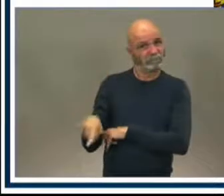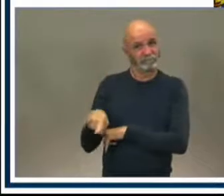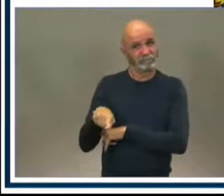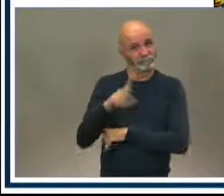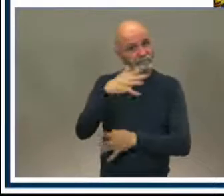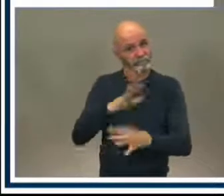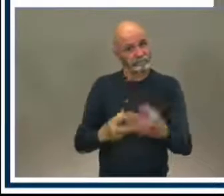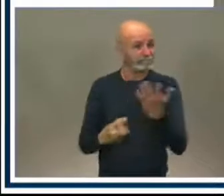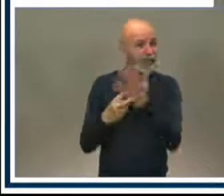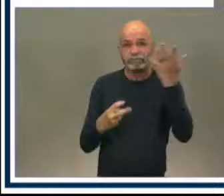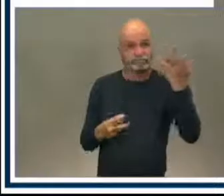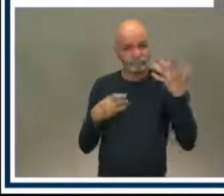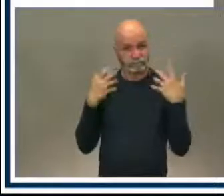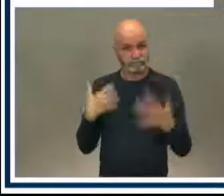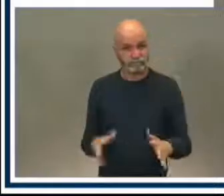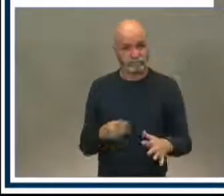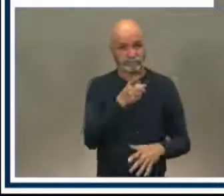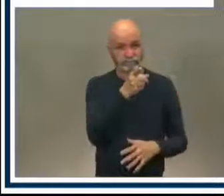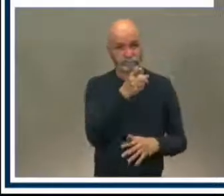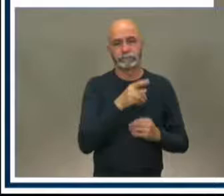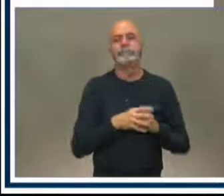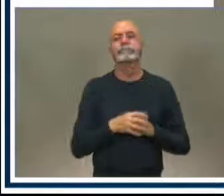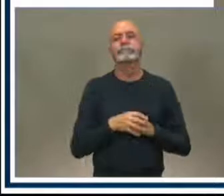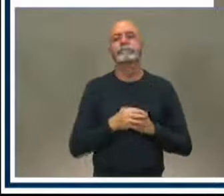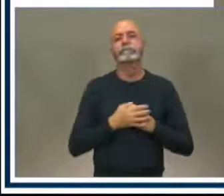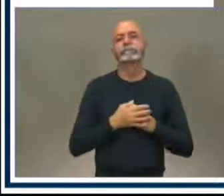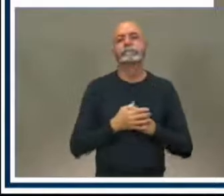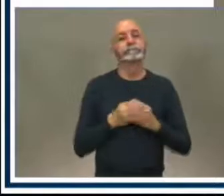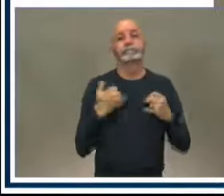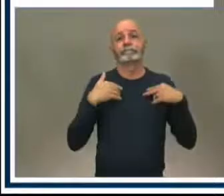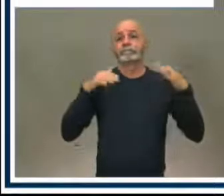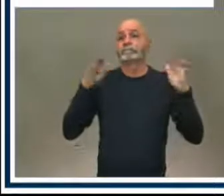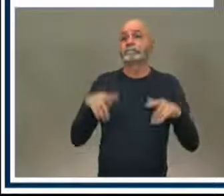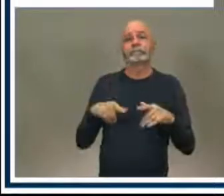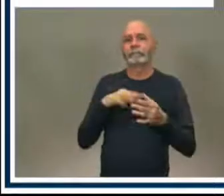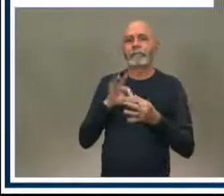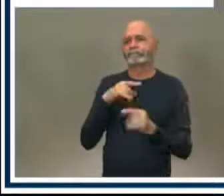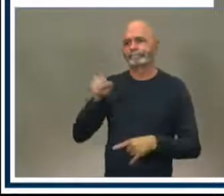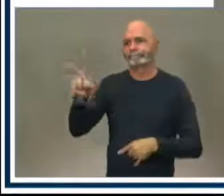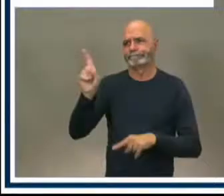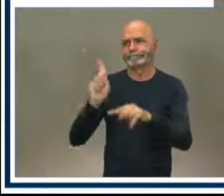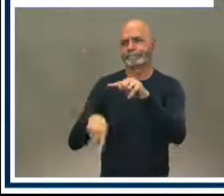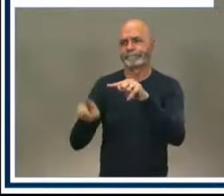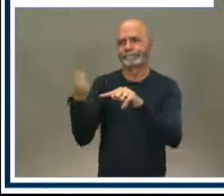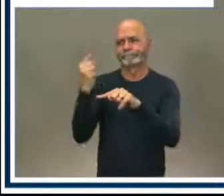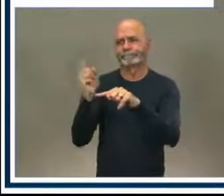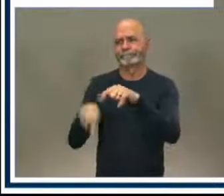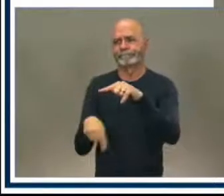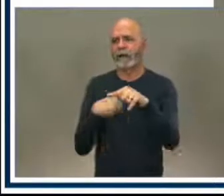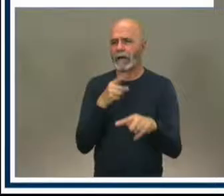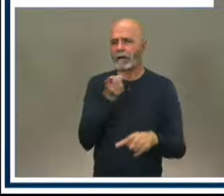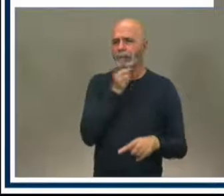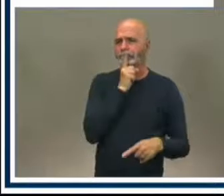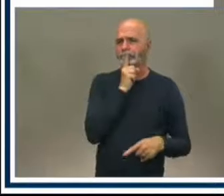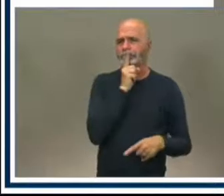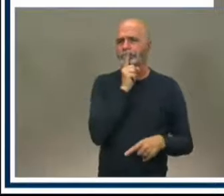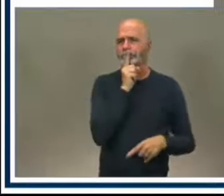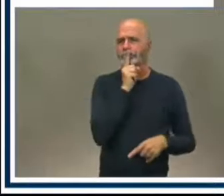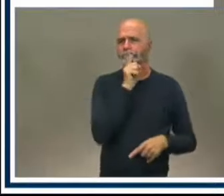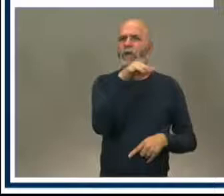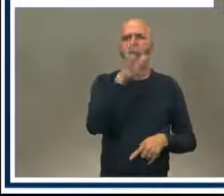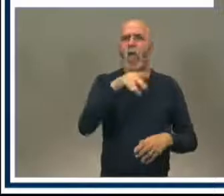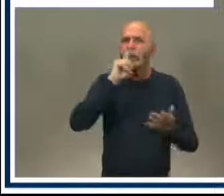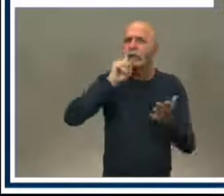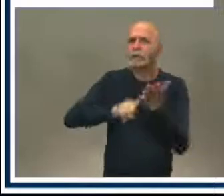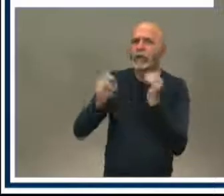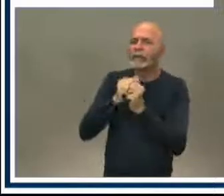we're not clear, we haven't said you can't have large retreats events. Checking for vaccination, proof of